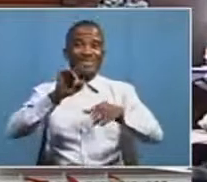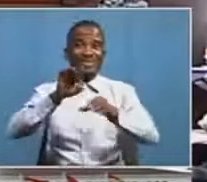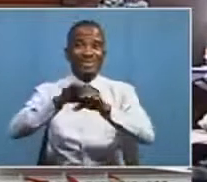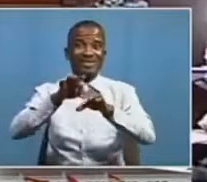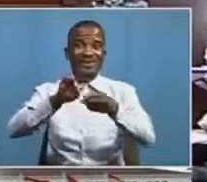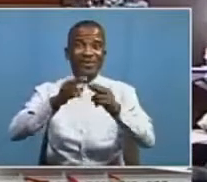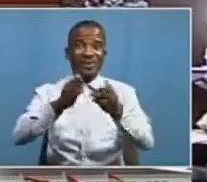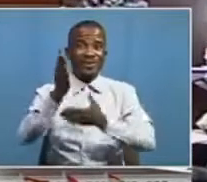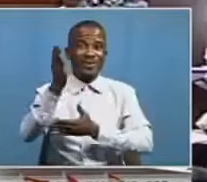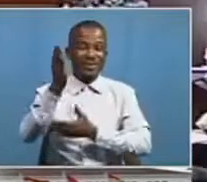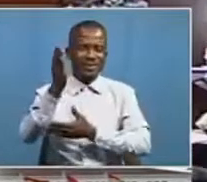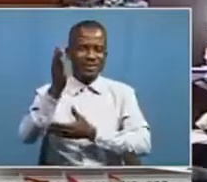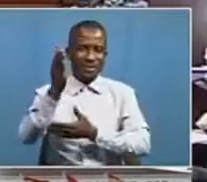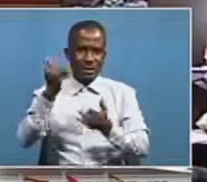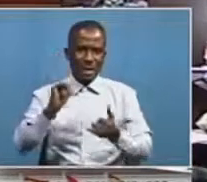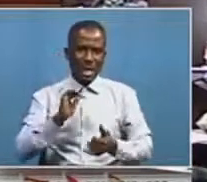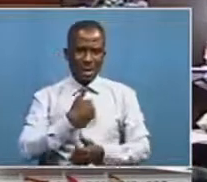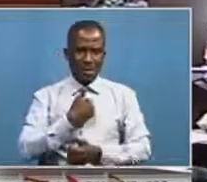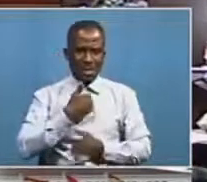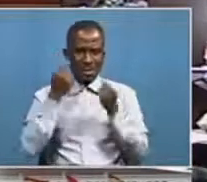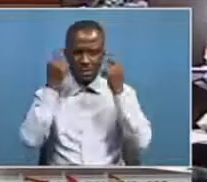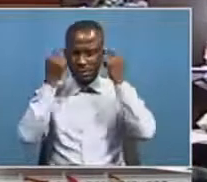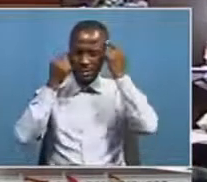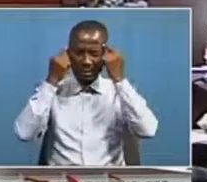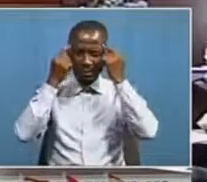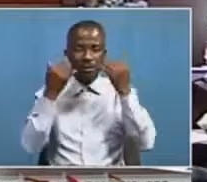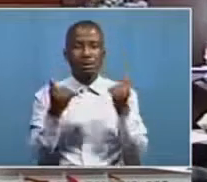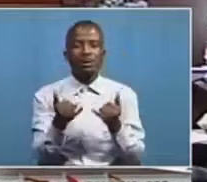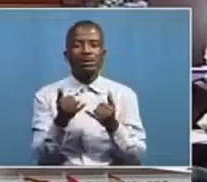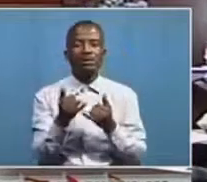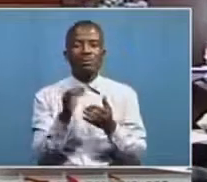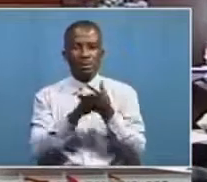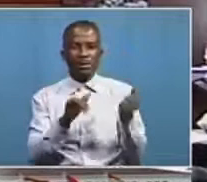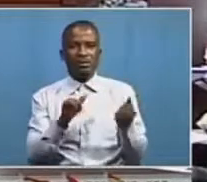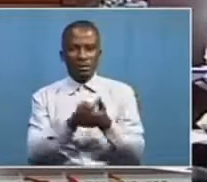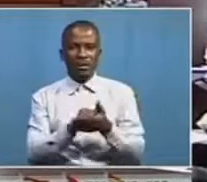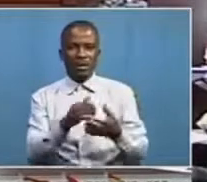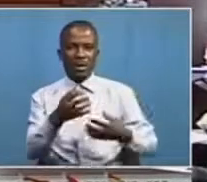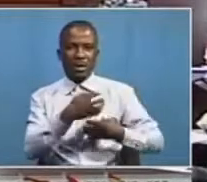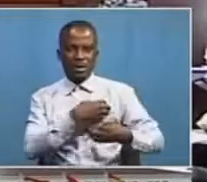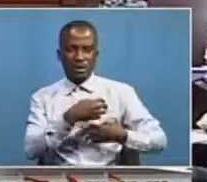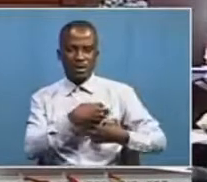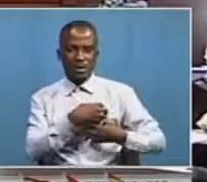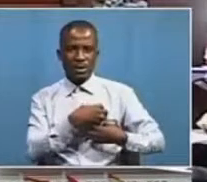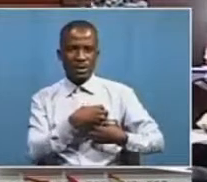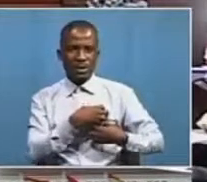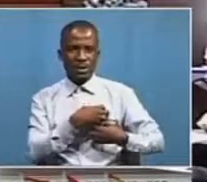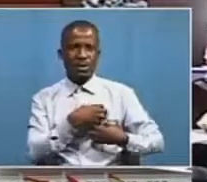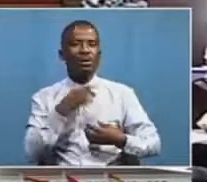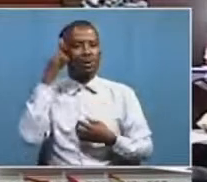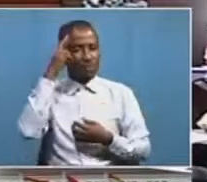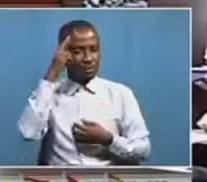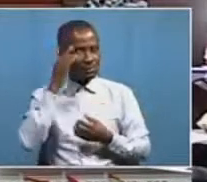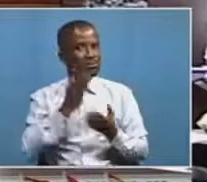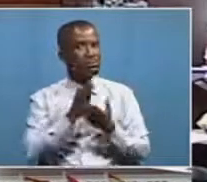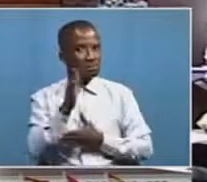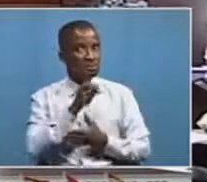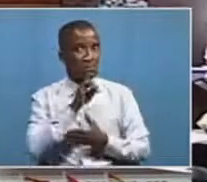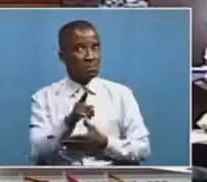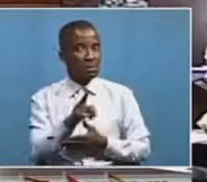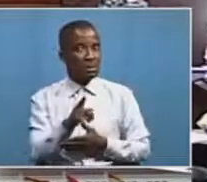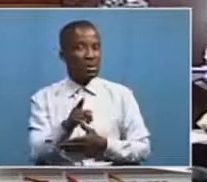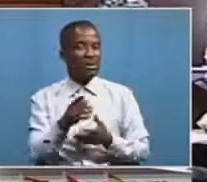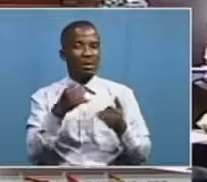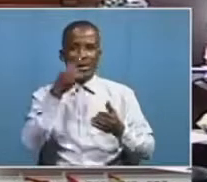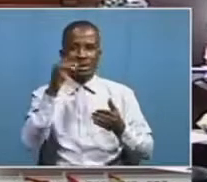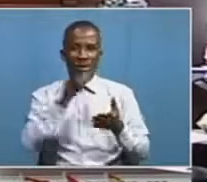concession, as well as our own thinking, we are convinced that the petition discloses a reasonable course of action. We wish to